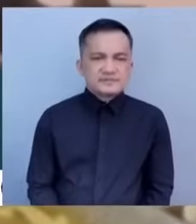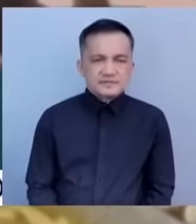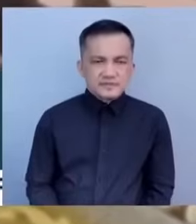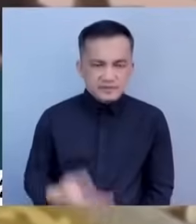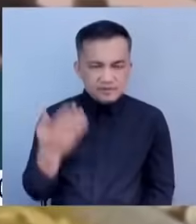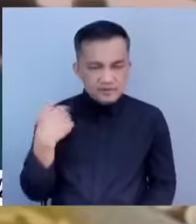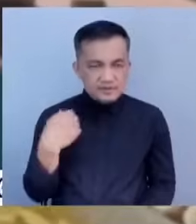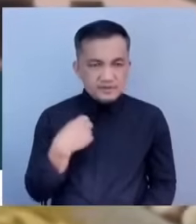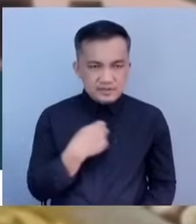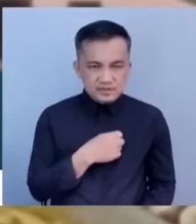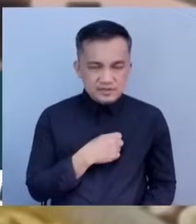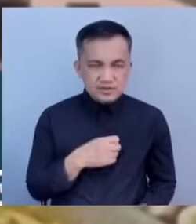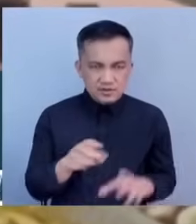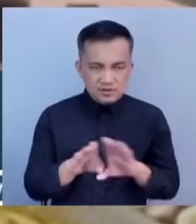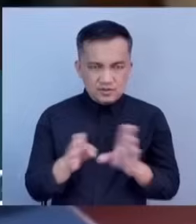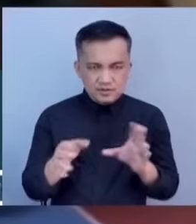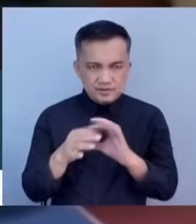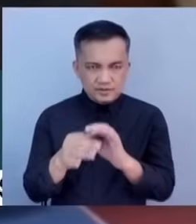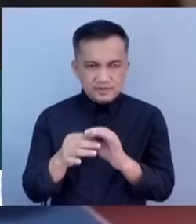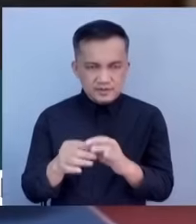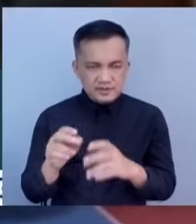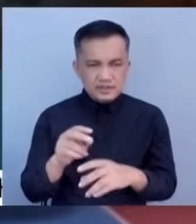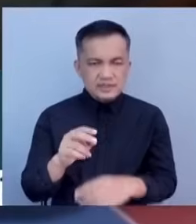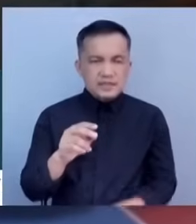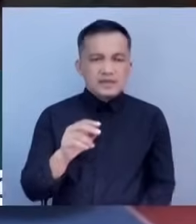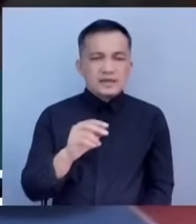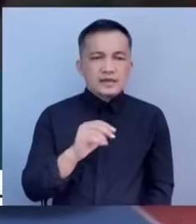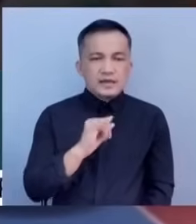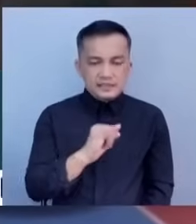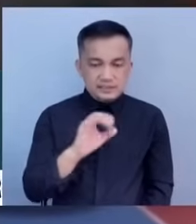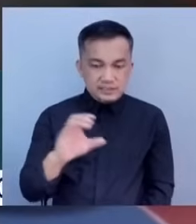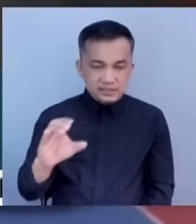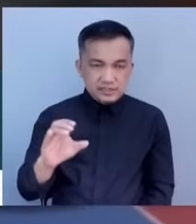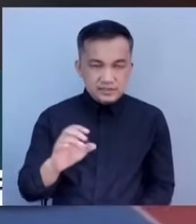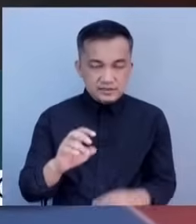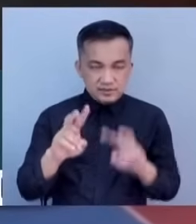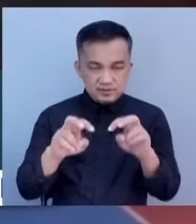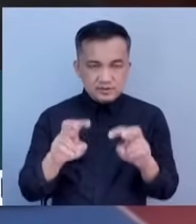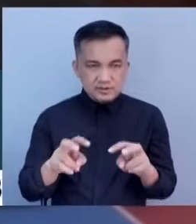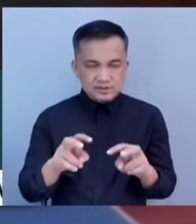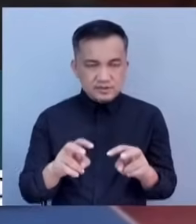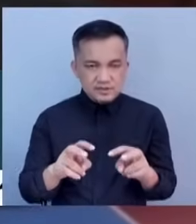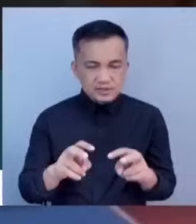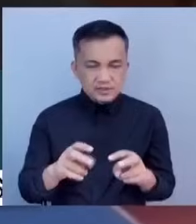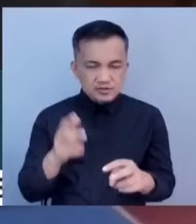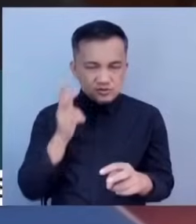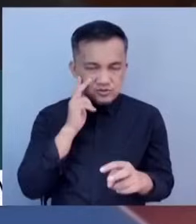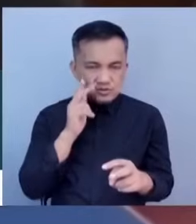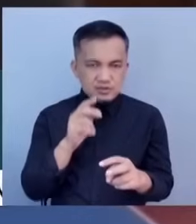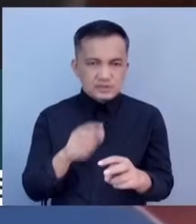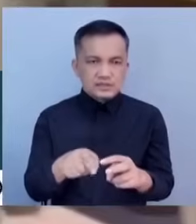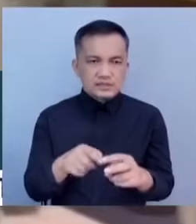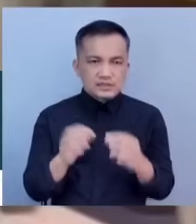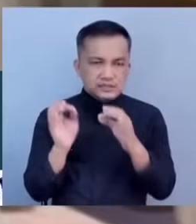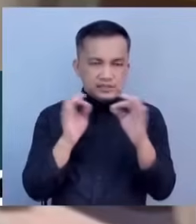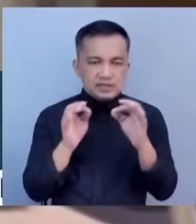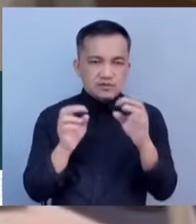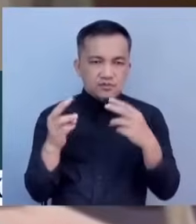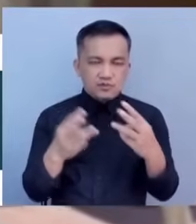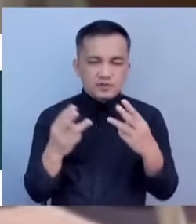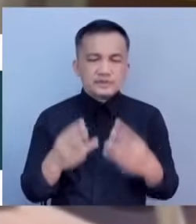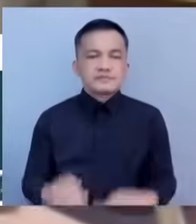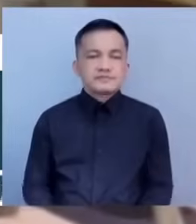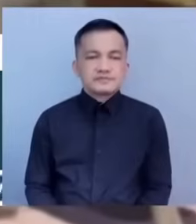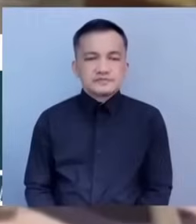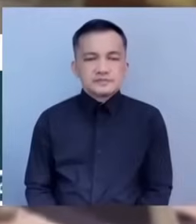open to cooperating with the International Criminal Court on its investigation into Duterte's deadly drug war. Dati ko